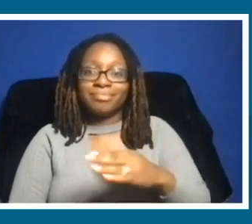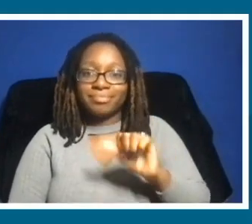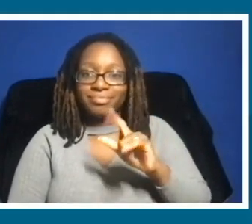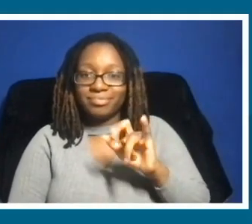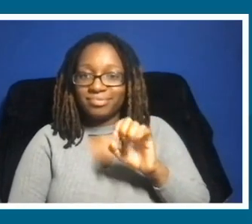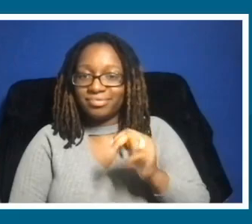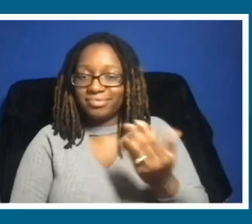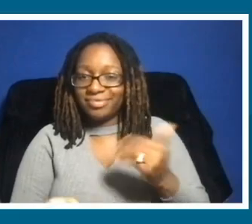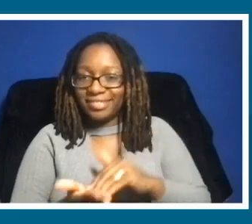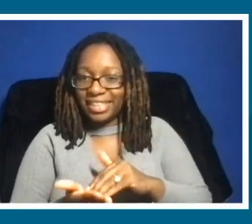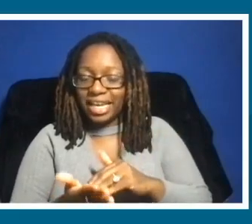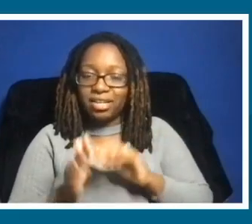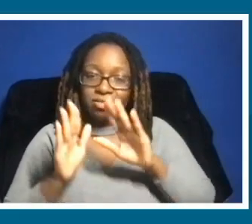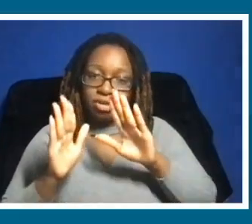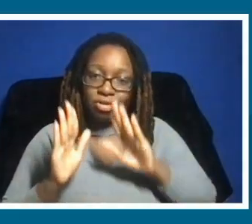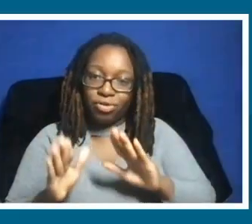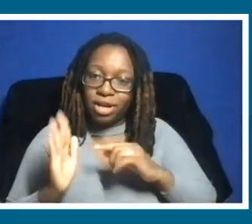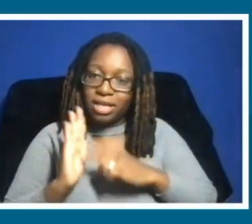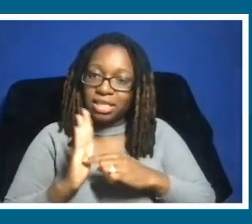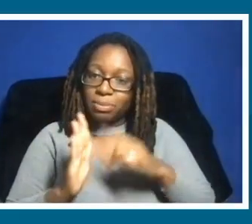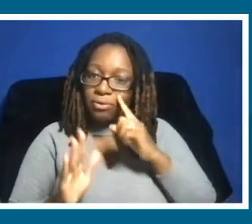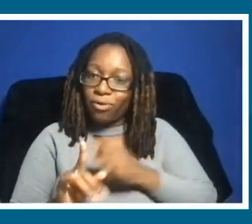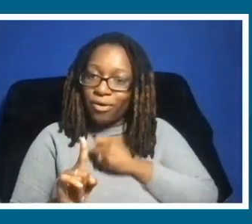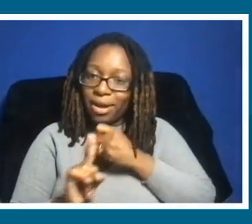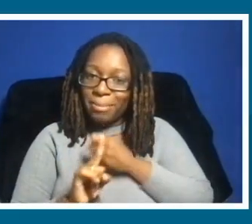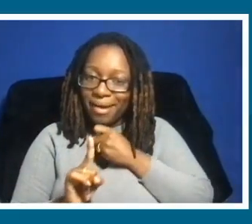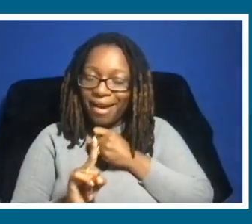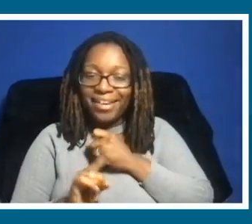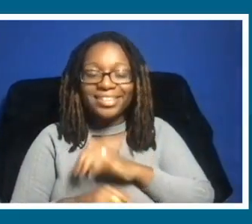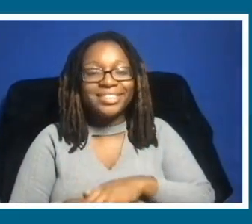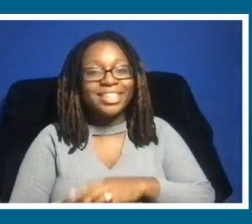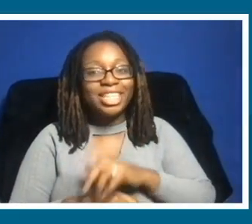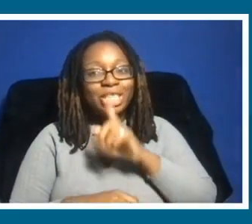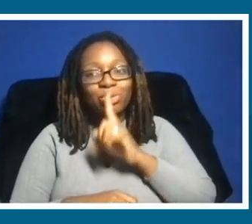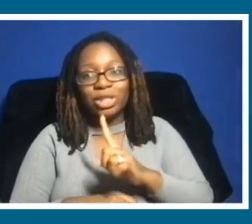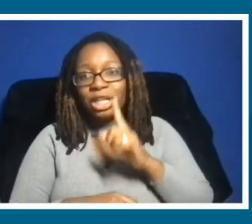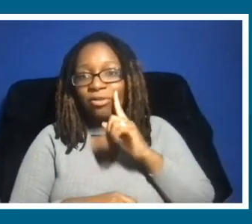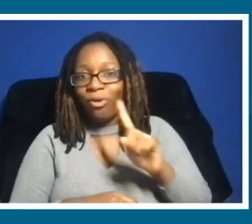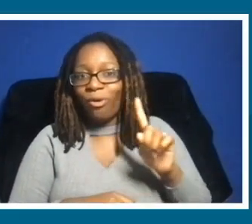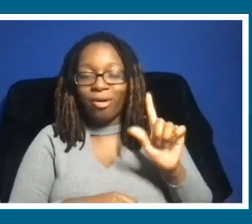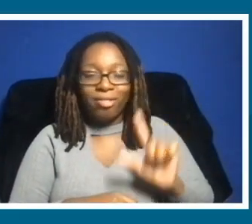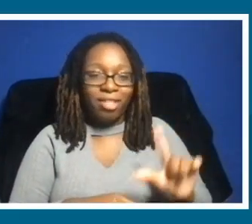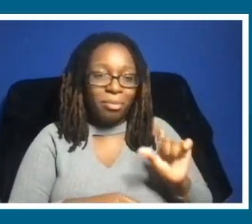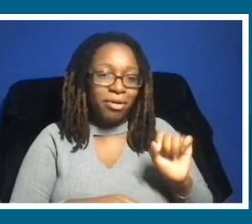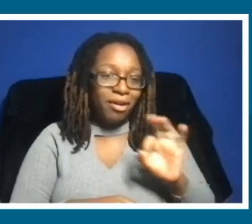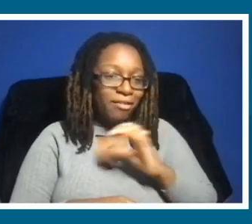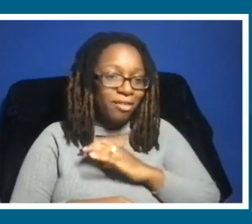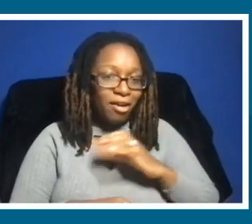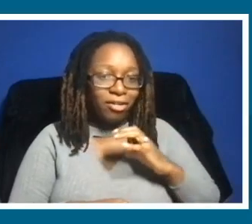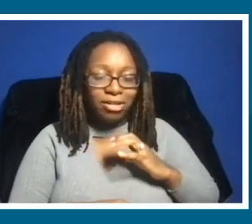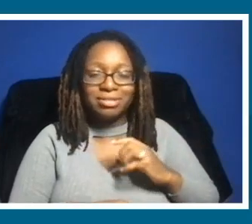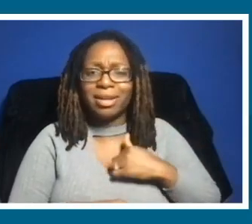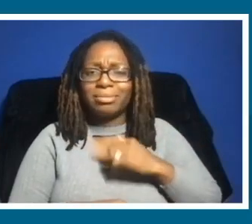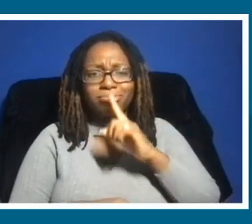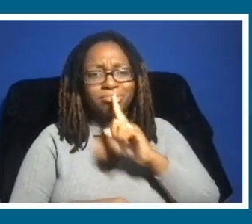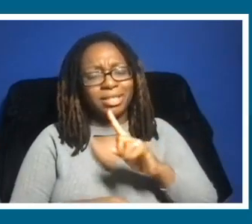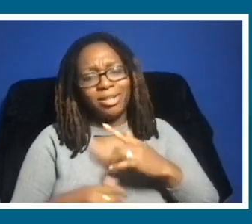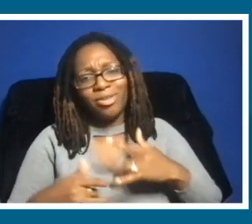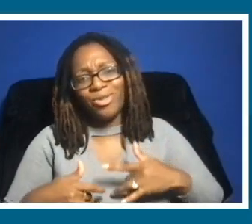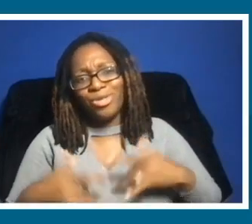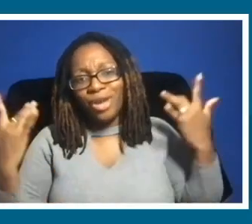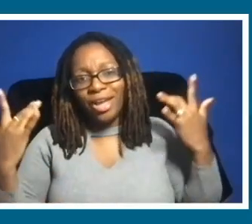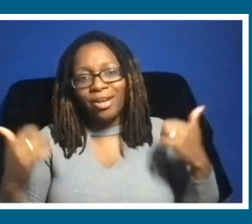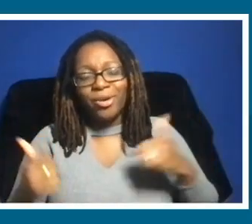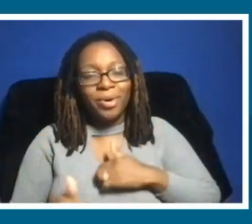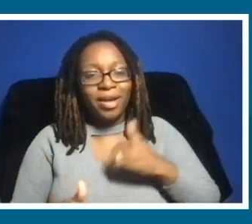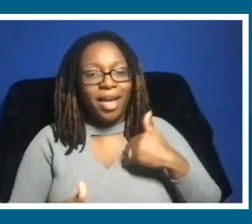examples of impact. And I have to say that really on behalf of the library, I am just thrilled that the library gets a chance to